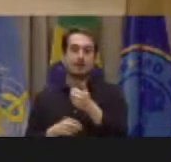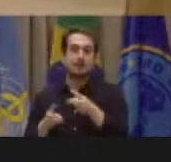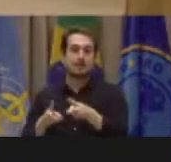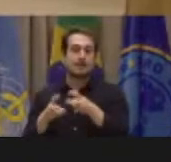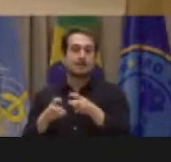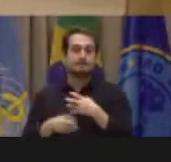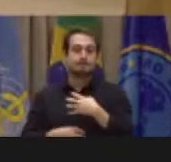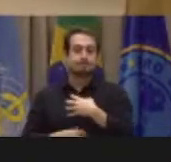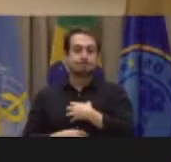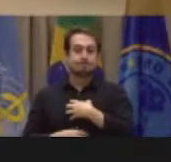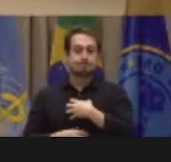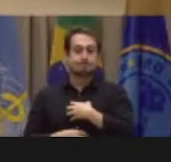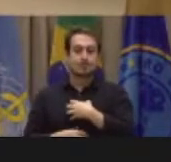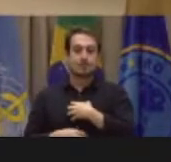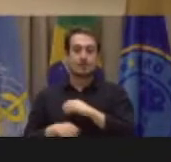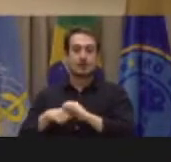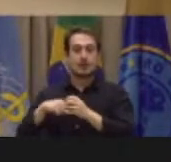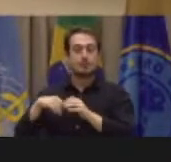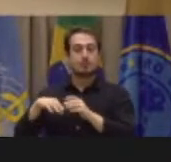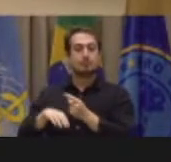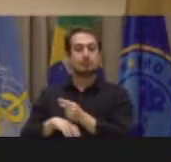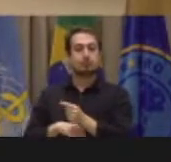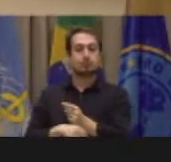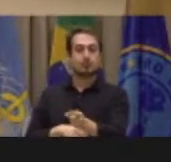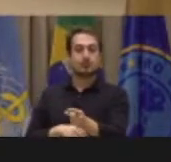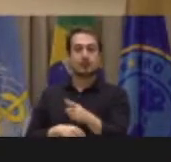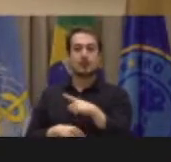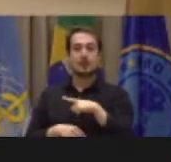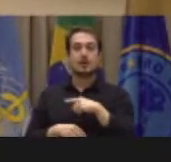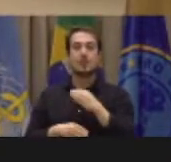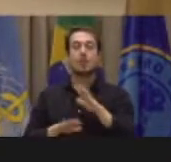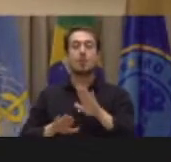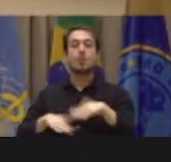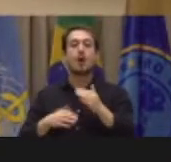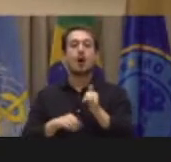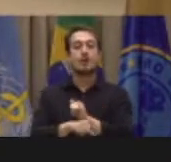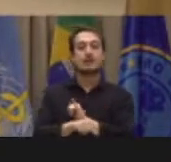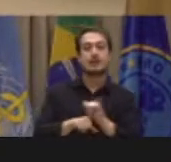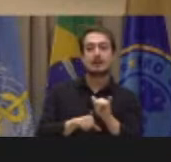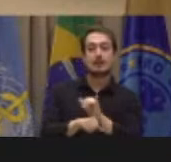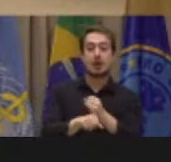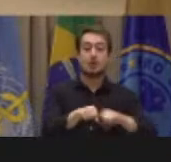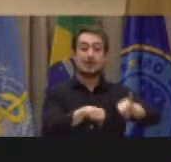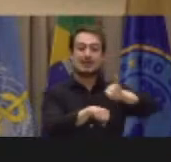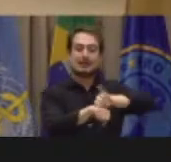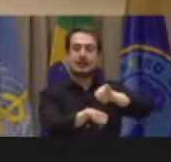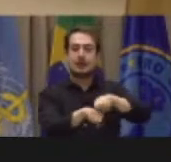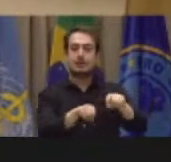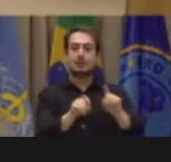unit doctors identify the COVID-19